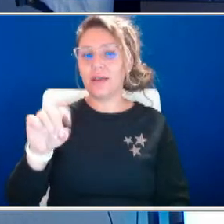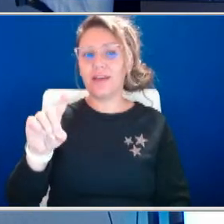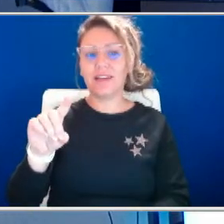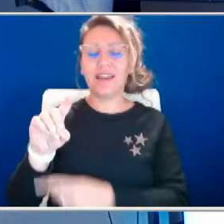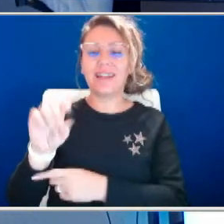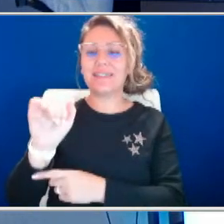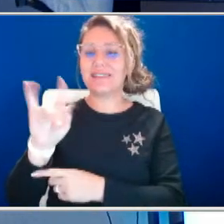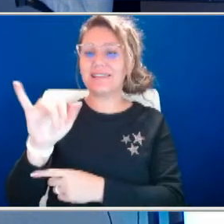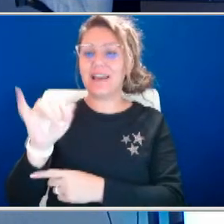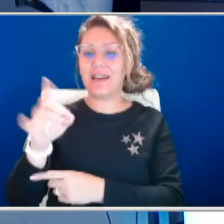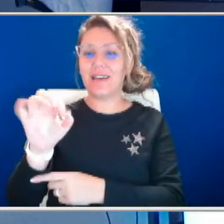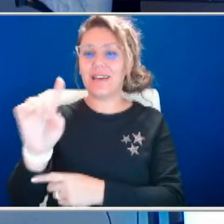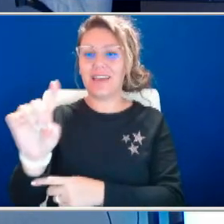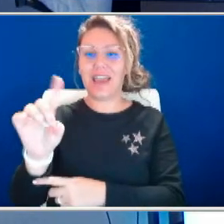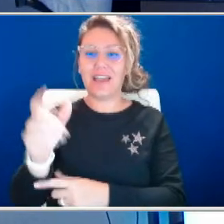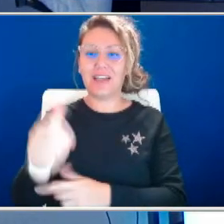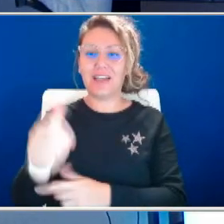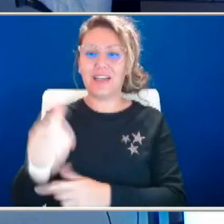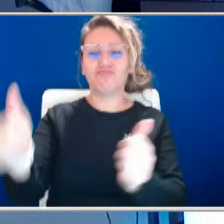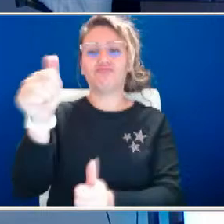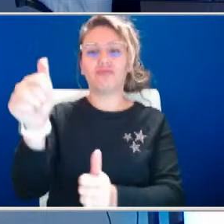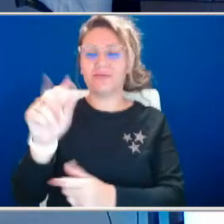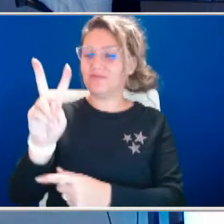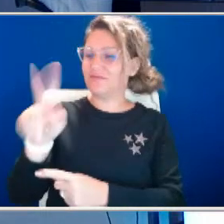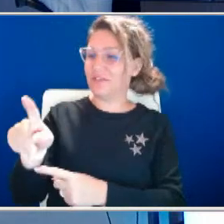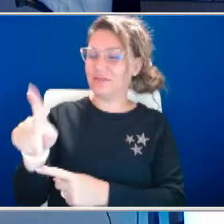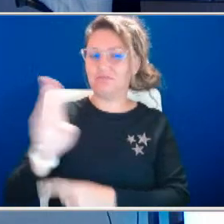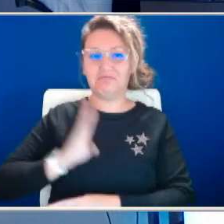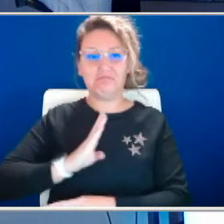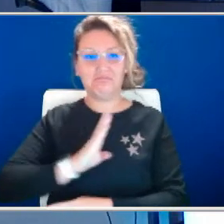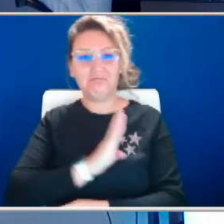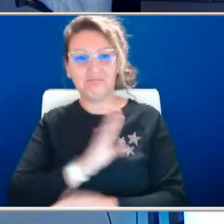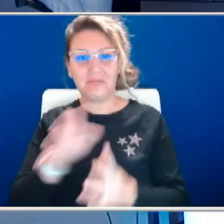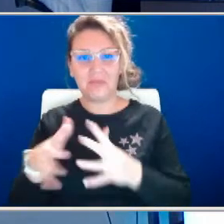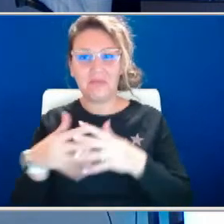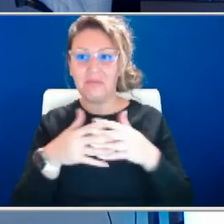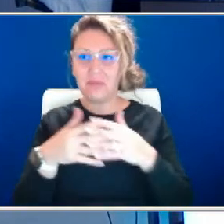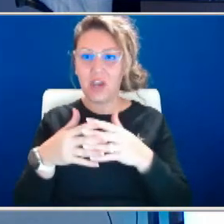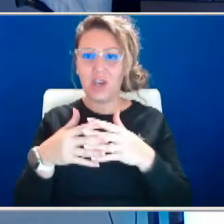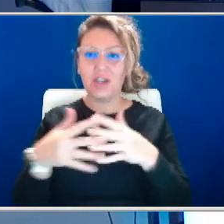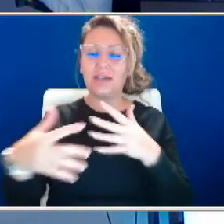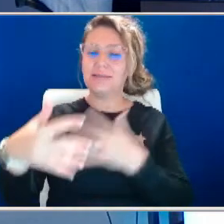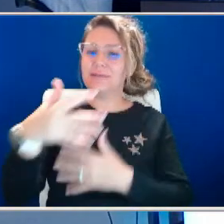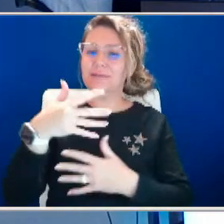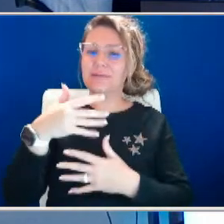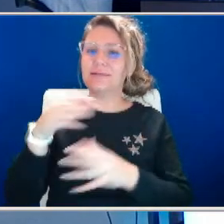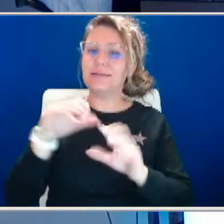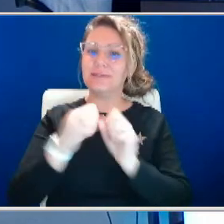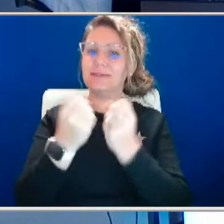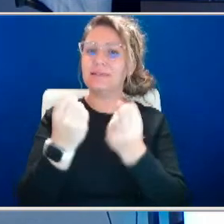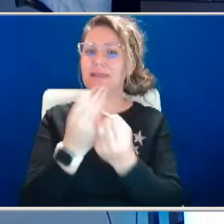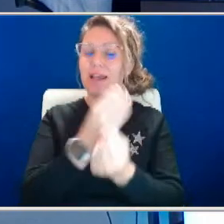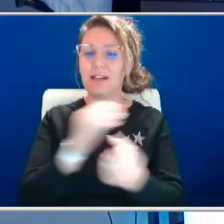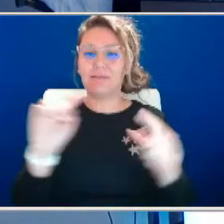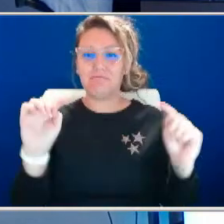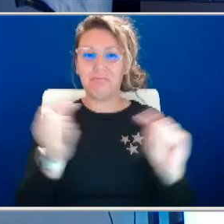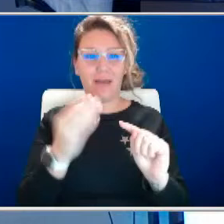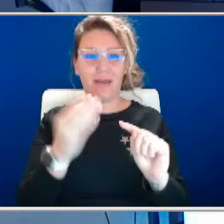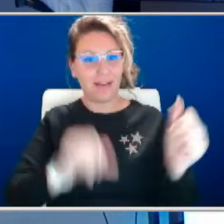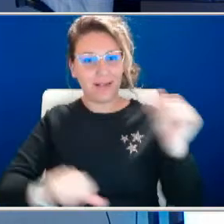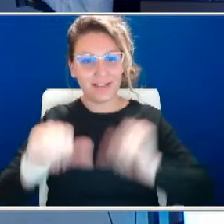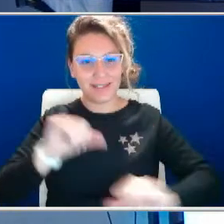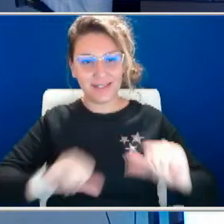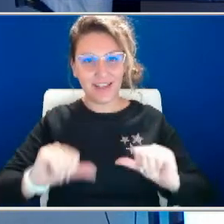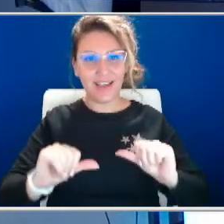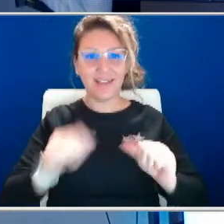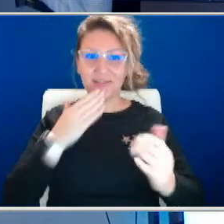at the Health System and Vice Chairman of the Board at the American Society of Pain and Neuroscience. So he knows his stuff. Good morning. How are you? Good morning,